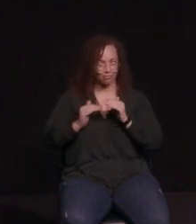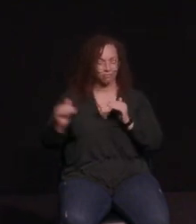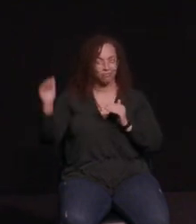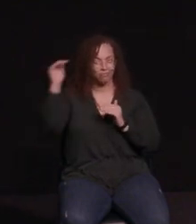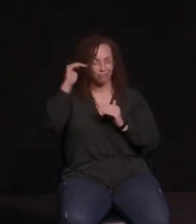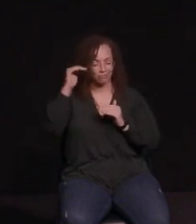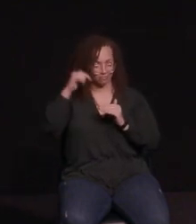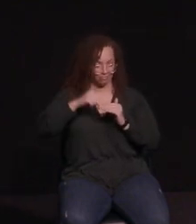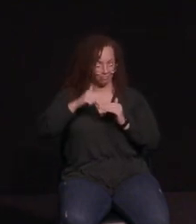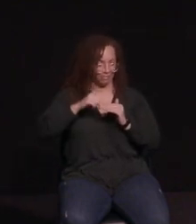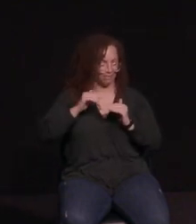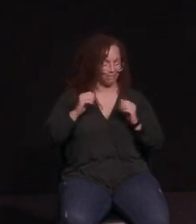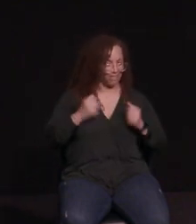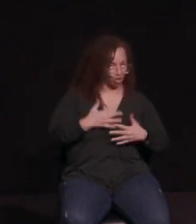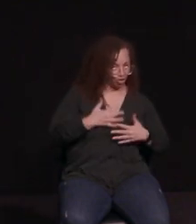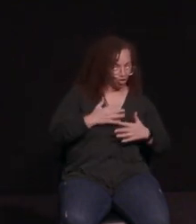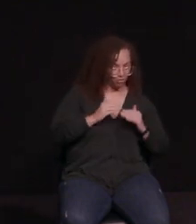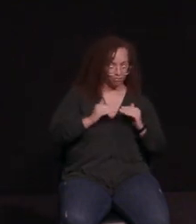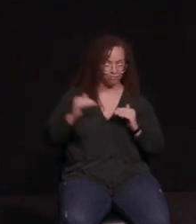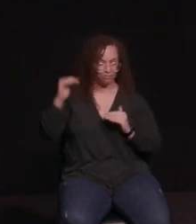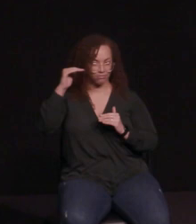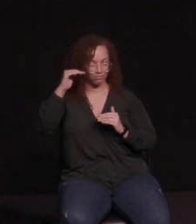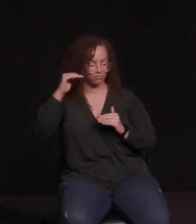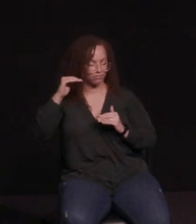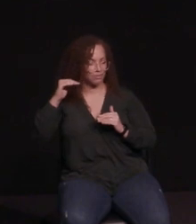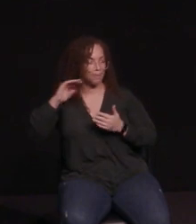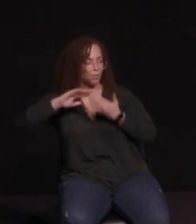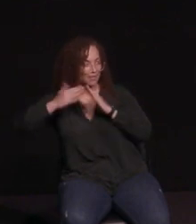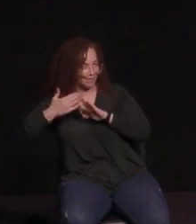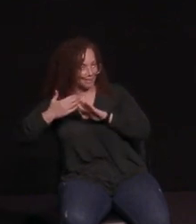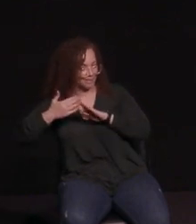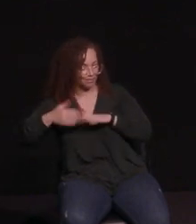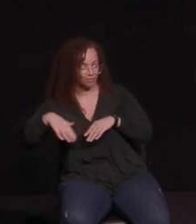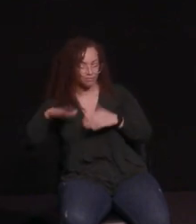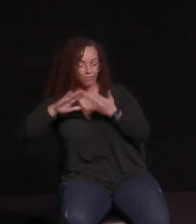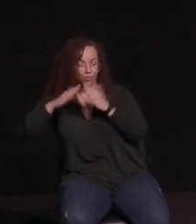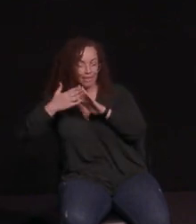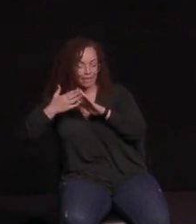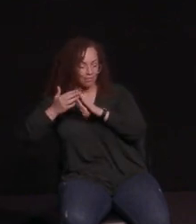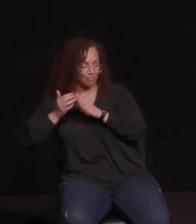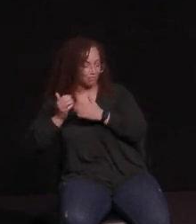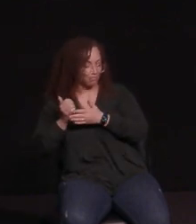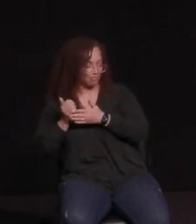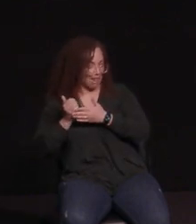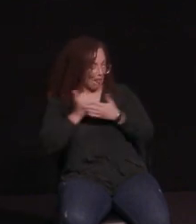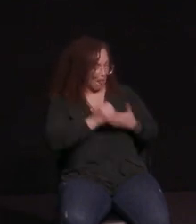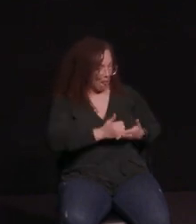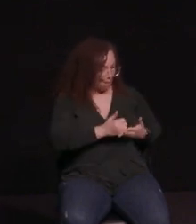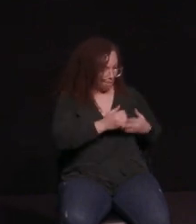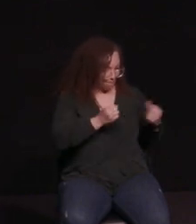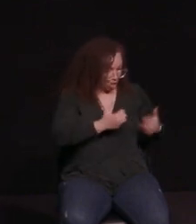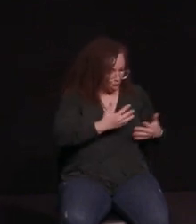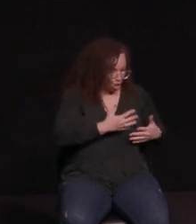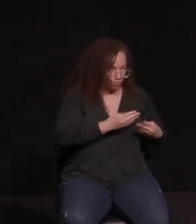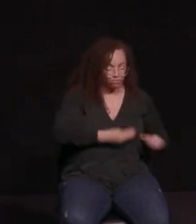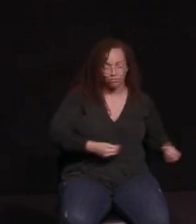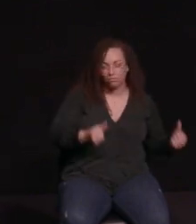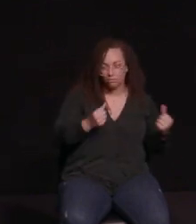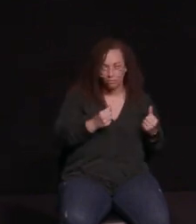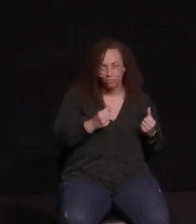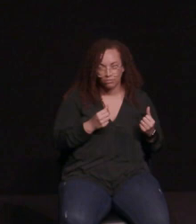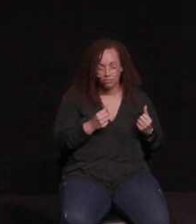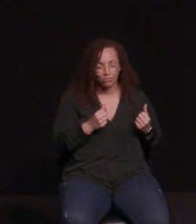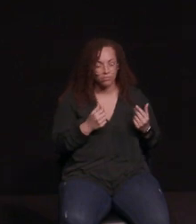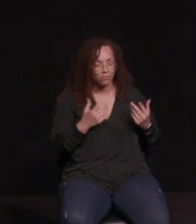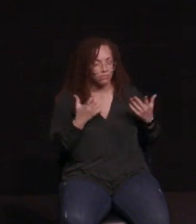Our community is the antidote to our fear. And so I'm so happy and honored to have all of these